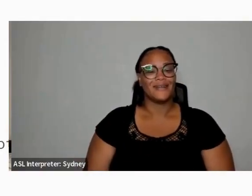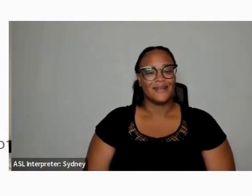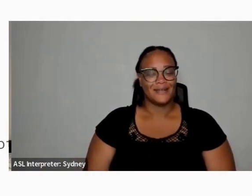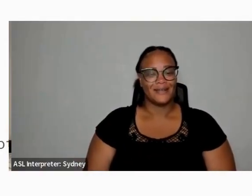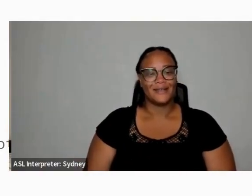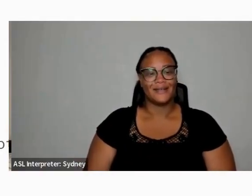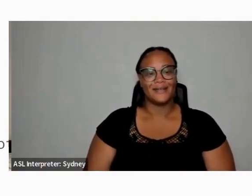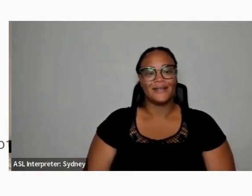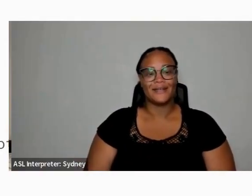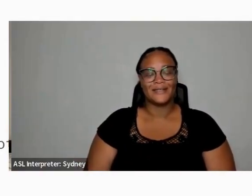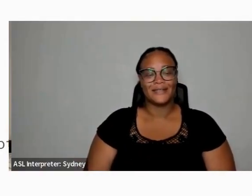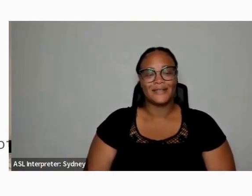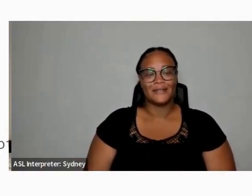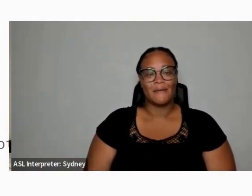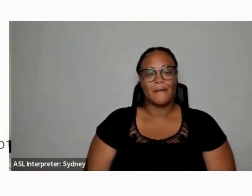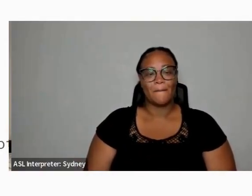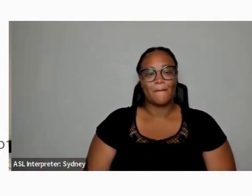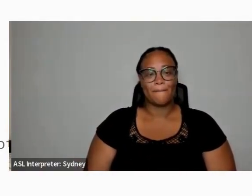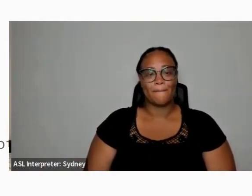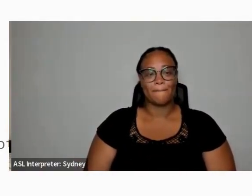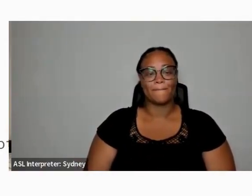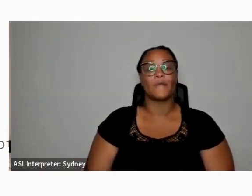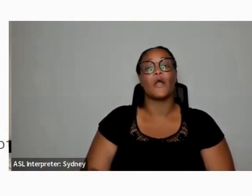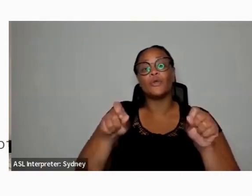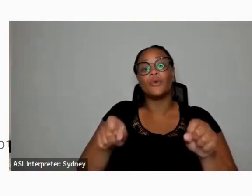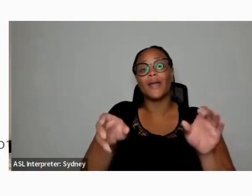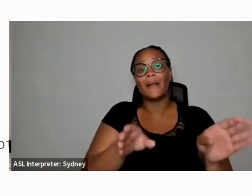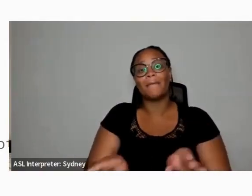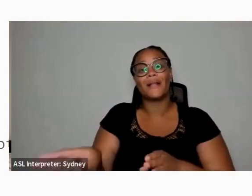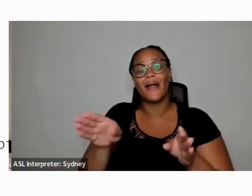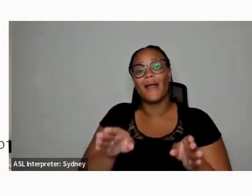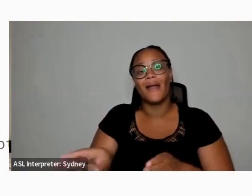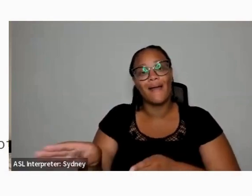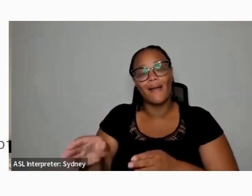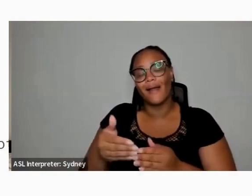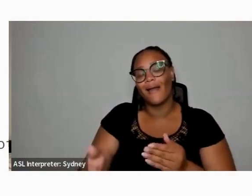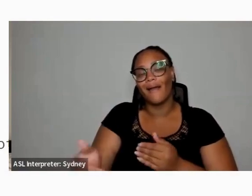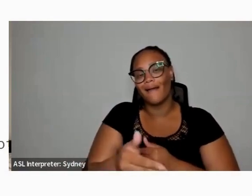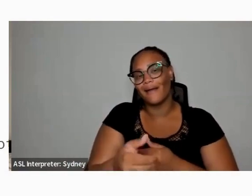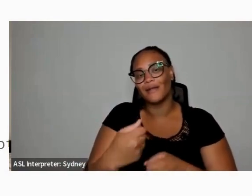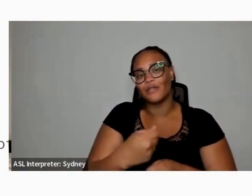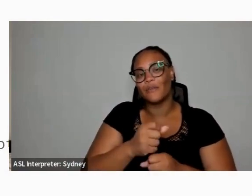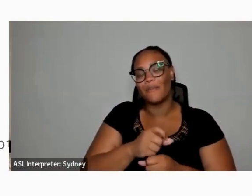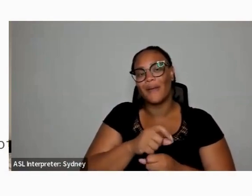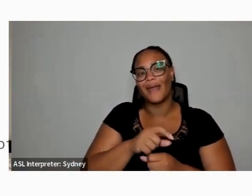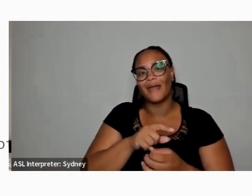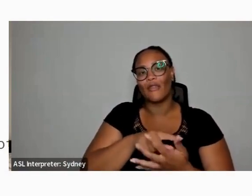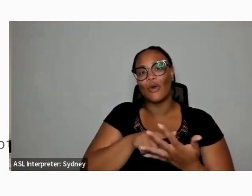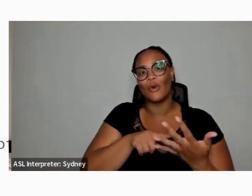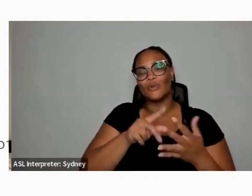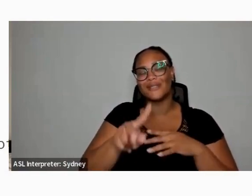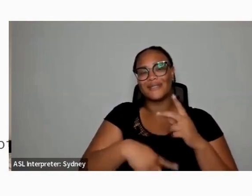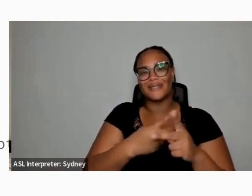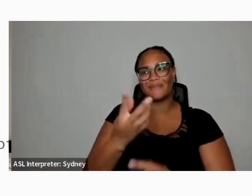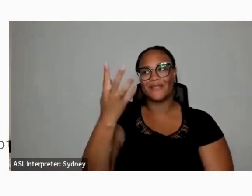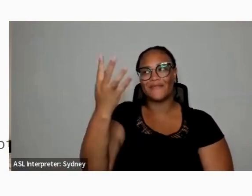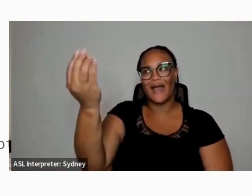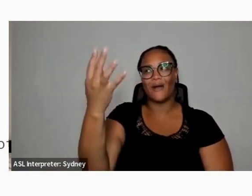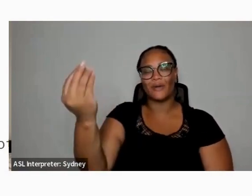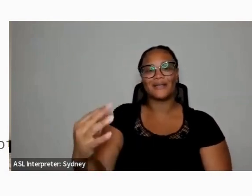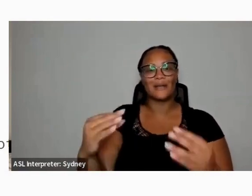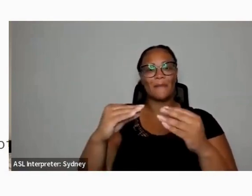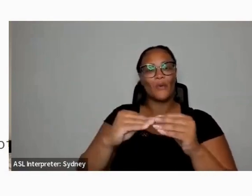things that we can do to help make those more successful. So incorporating those into the calendar, like